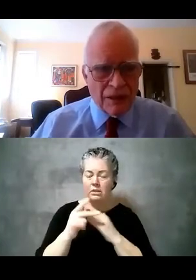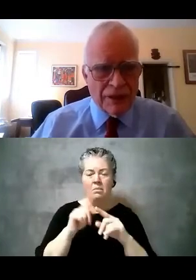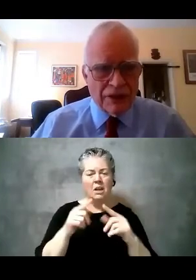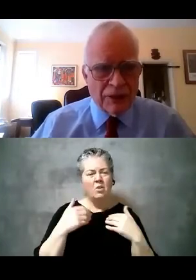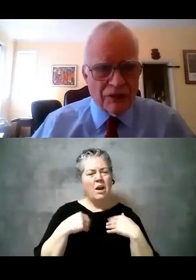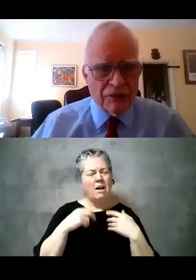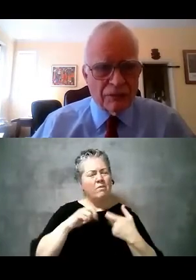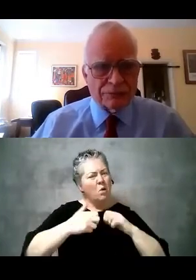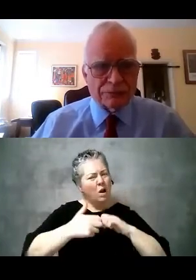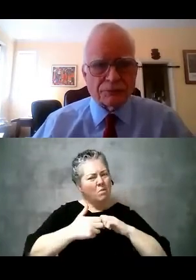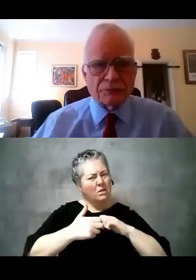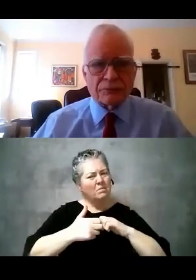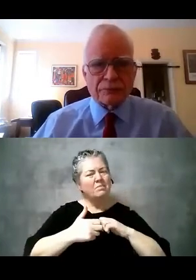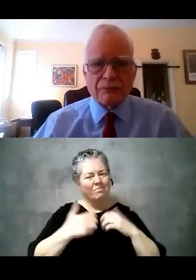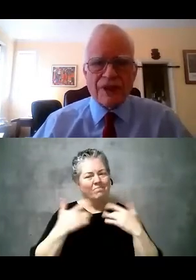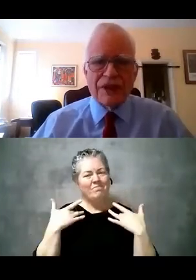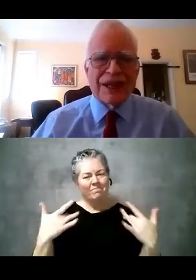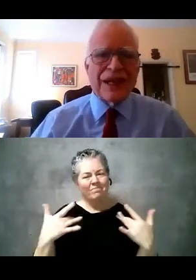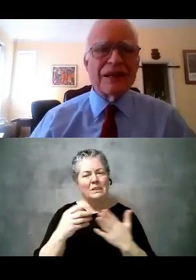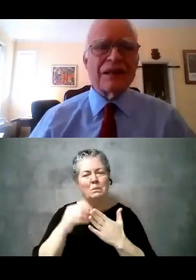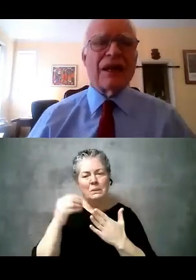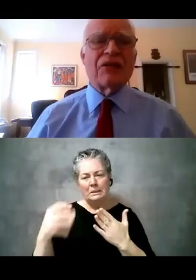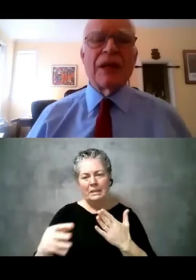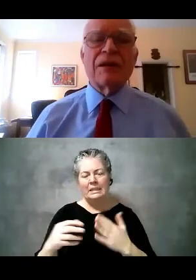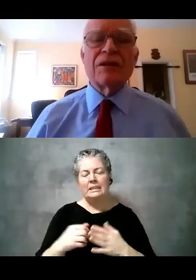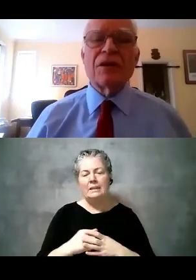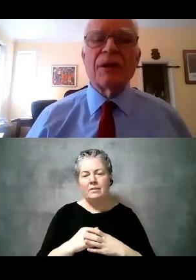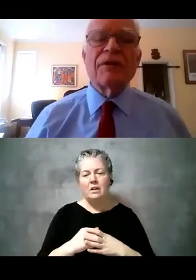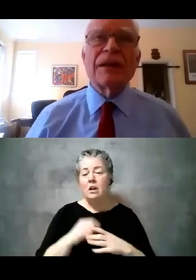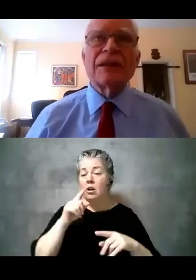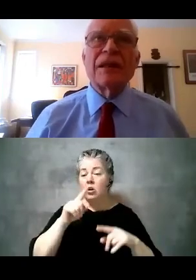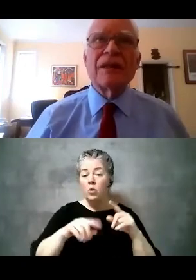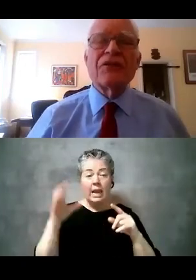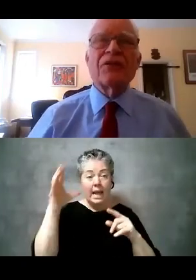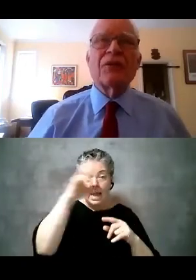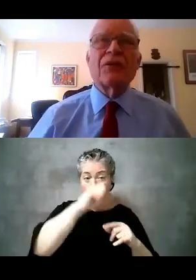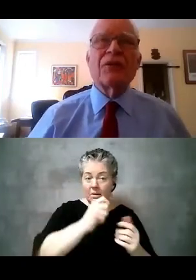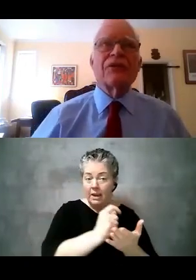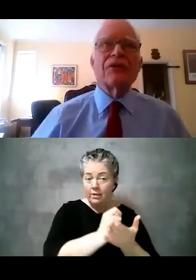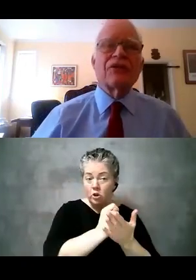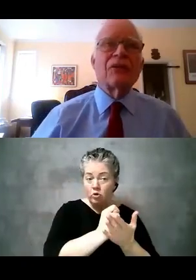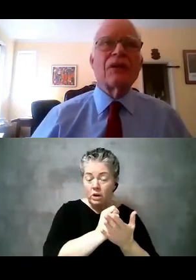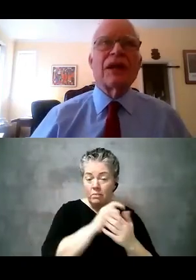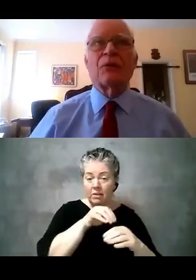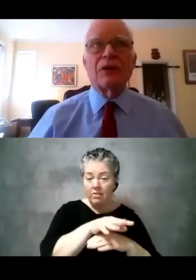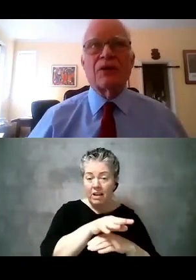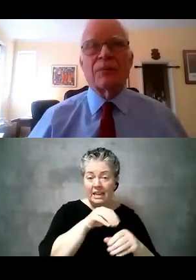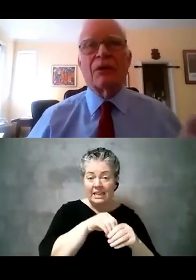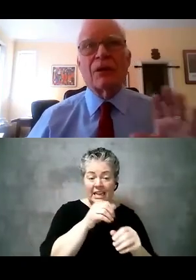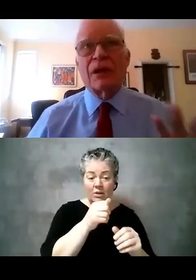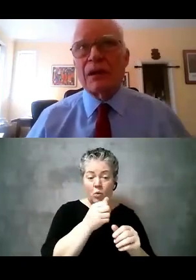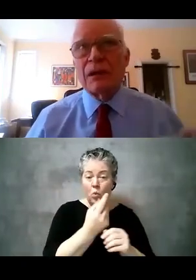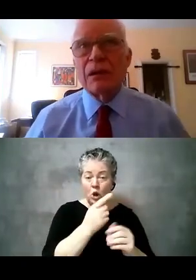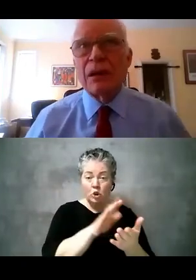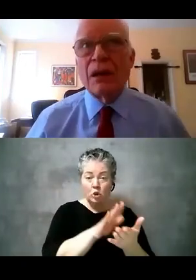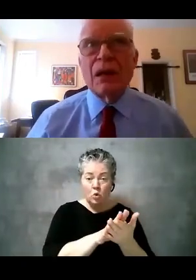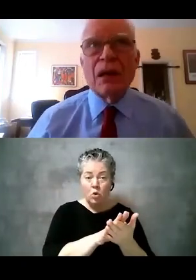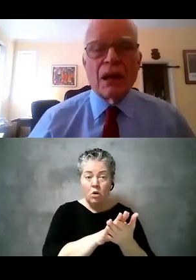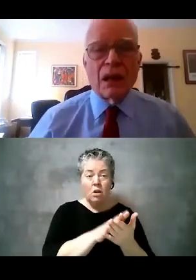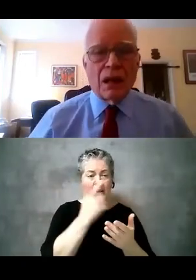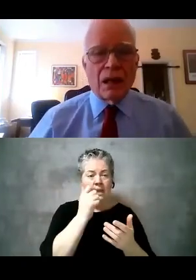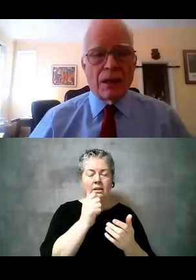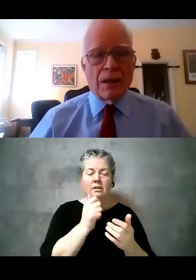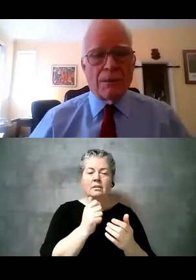they tend to be expensive. You can't estimate the treatment effect in each school because each school has one treatment or the other.